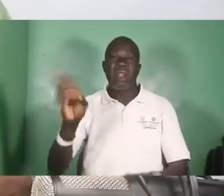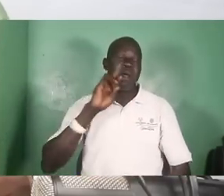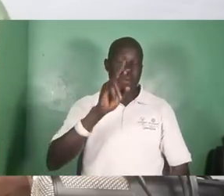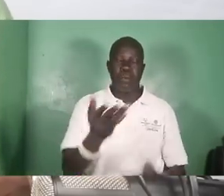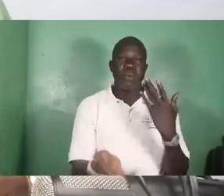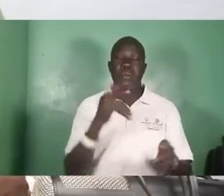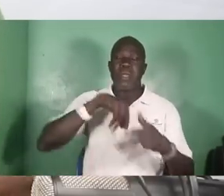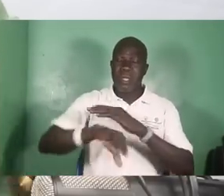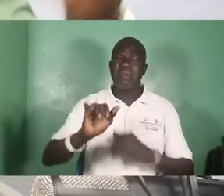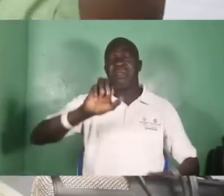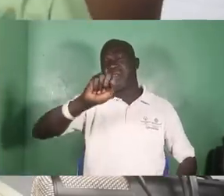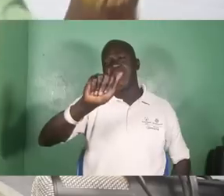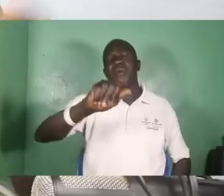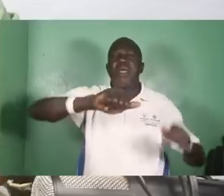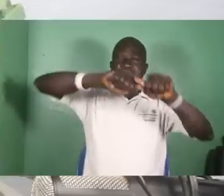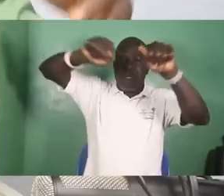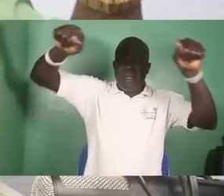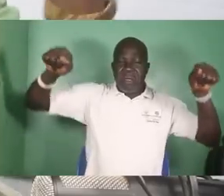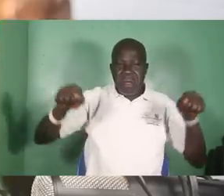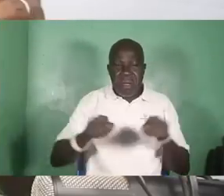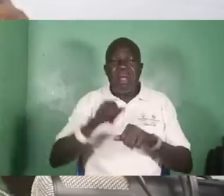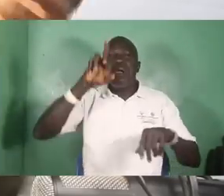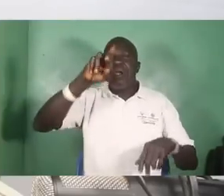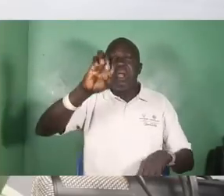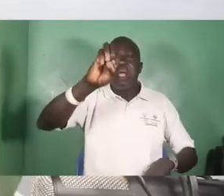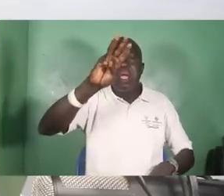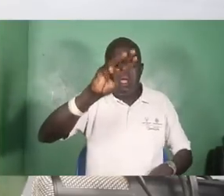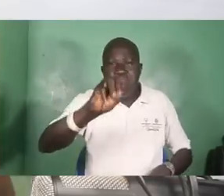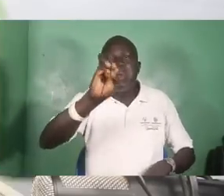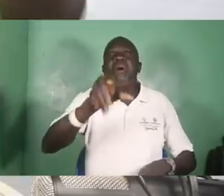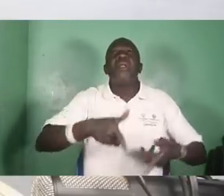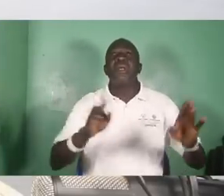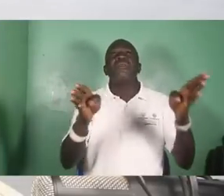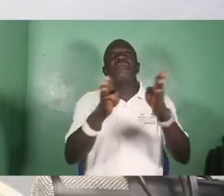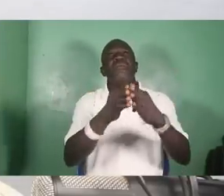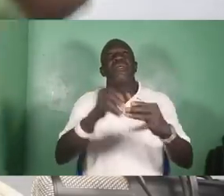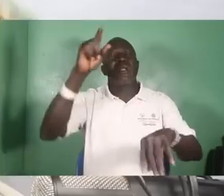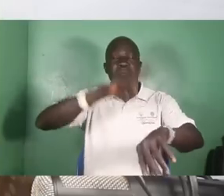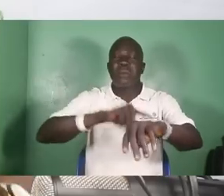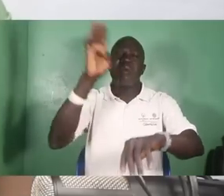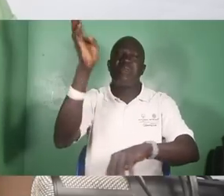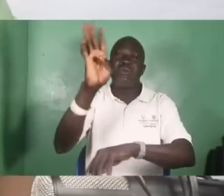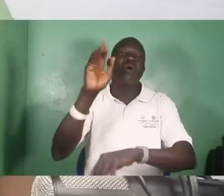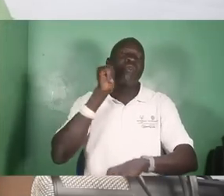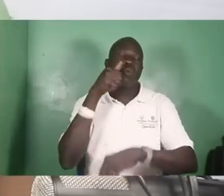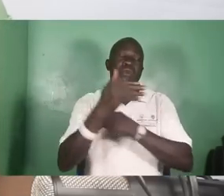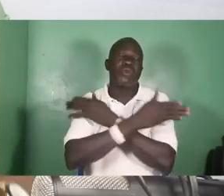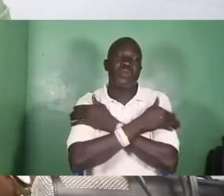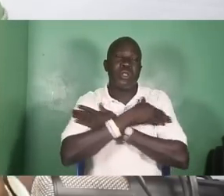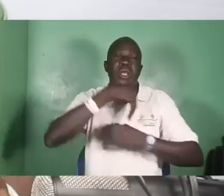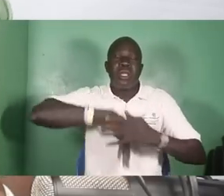Wherever you may be, in Shagam, in December, in Remo, let's now go marry by 4 p.m. Sunday.